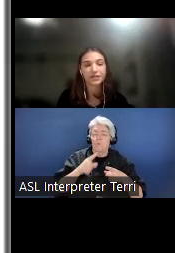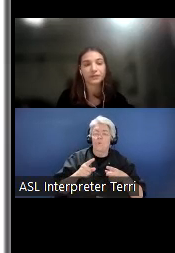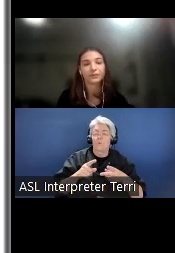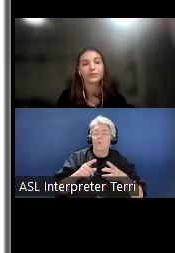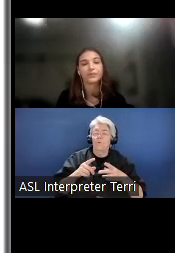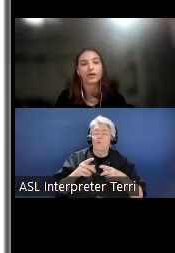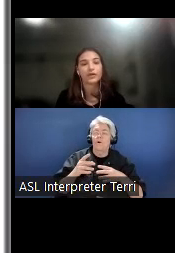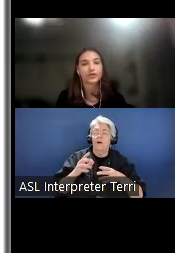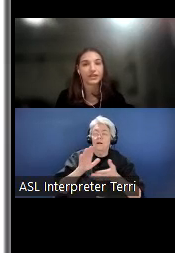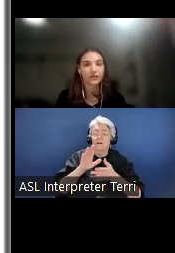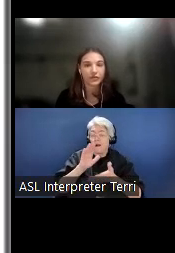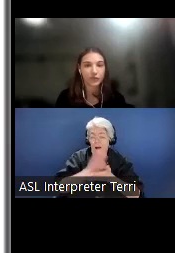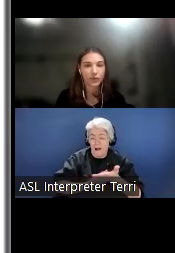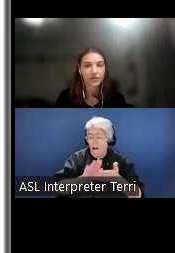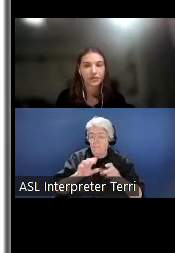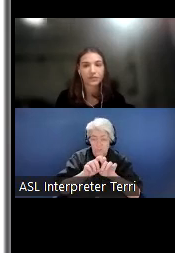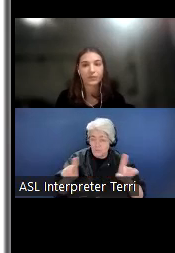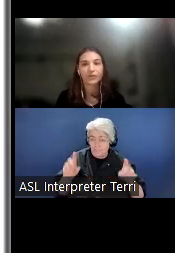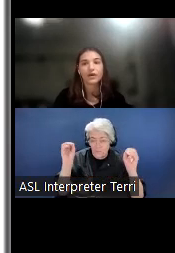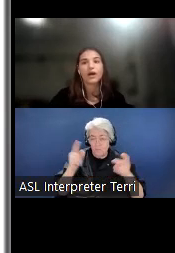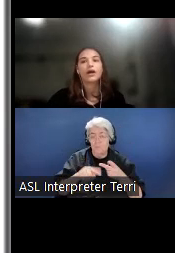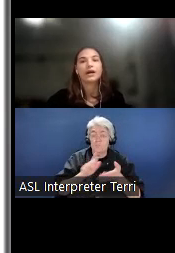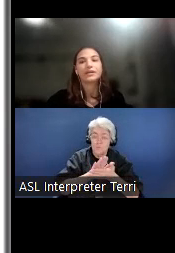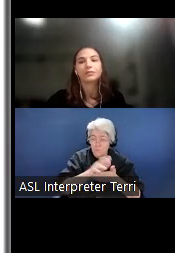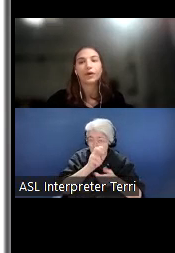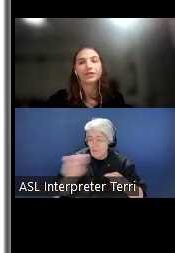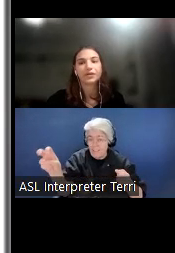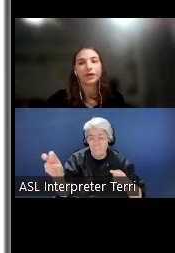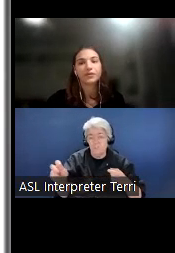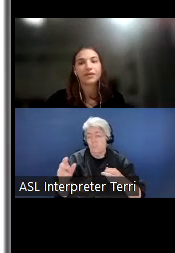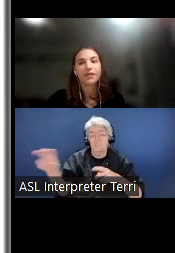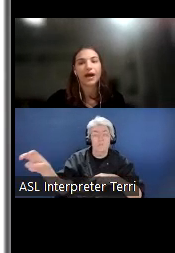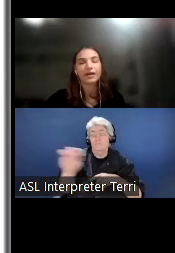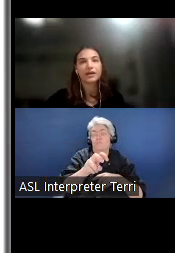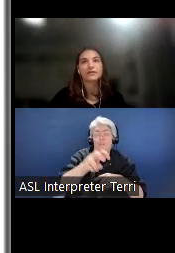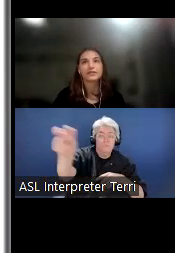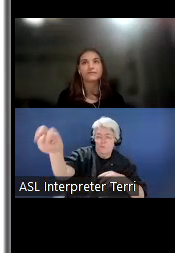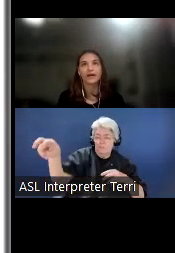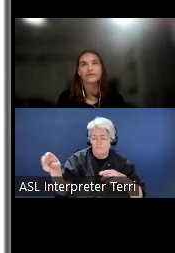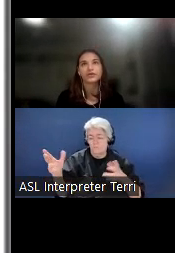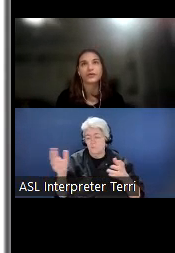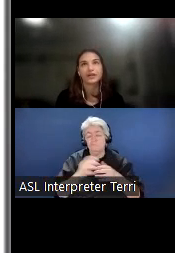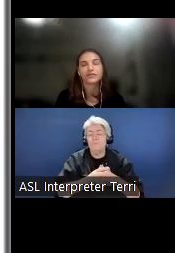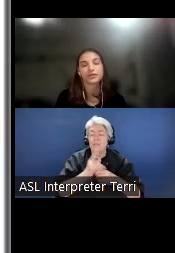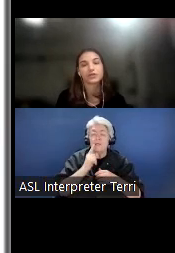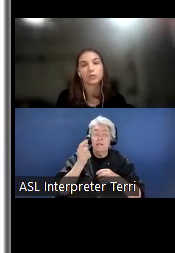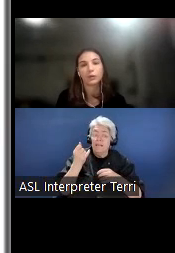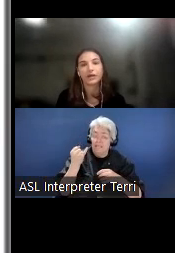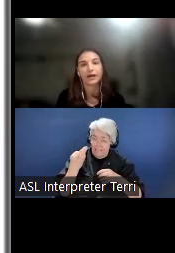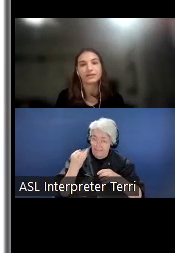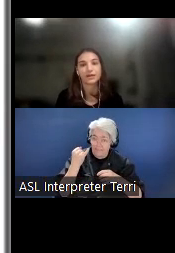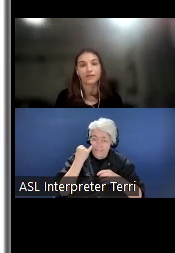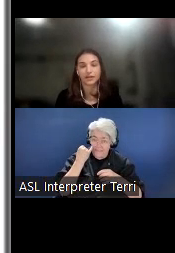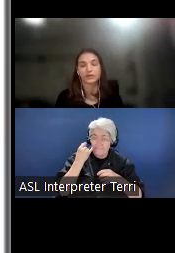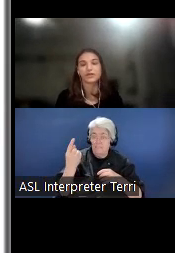college degrees, transferring schools. And it's important to note that if a survivor transfers a